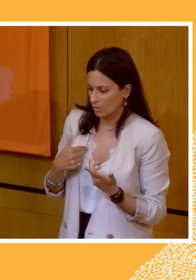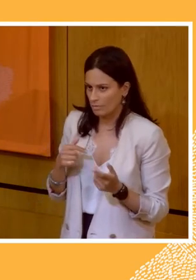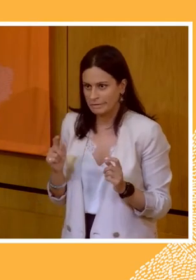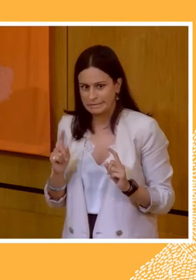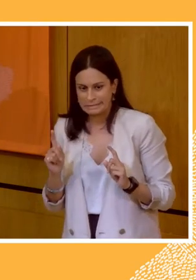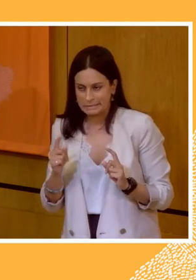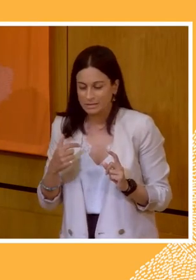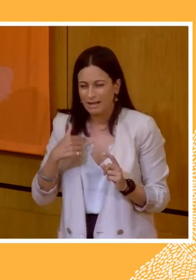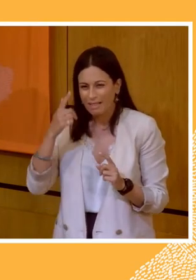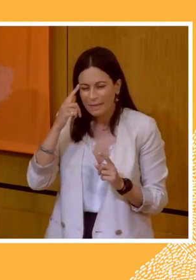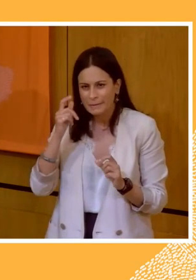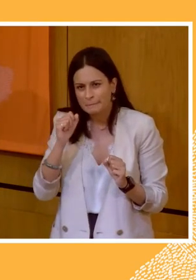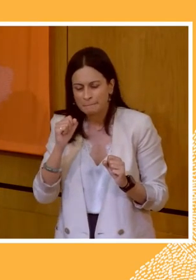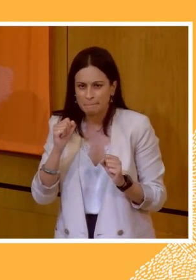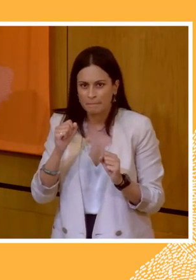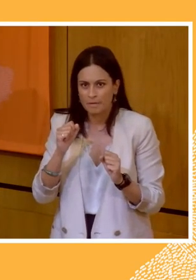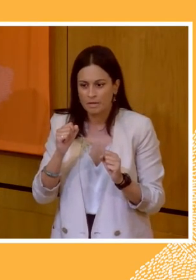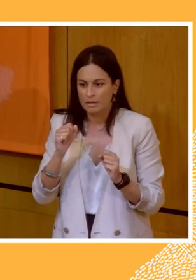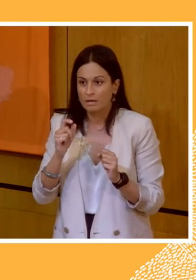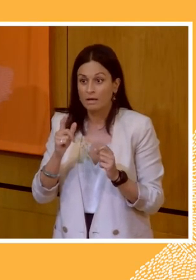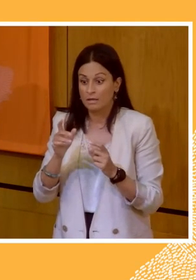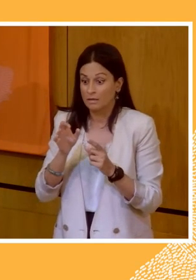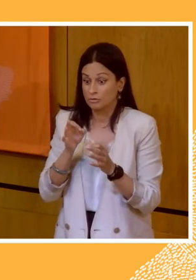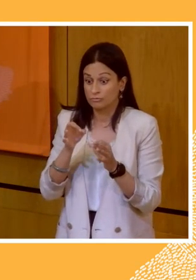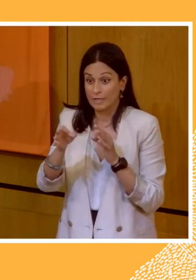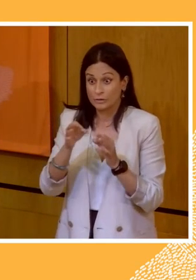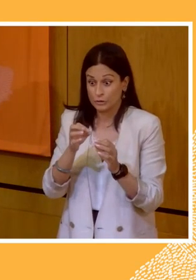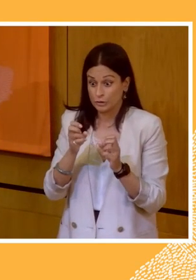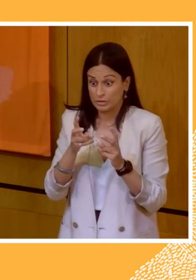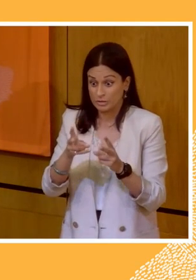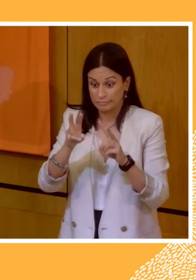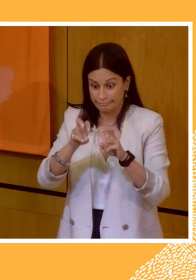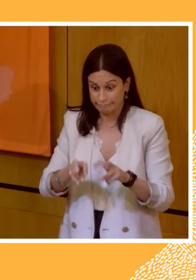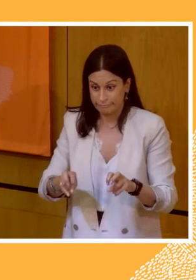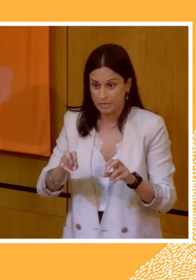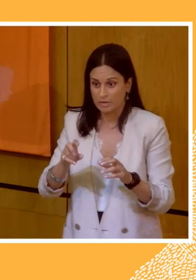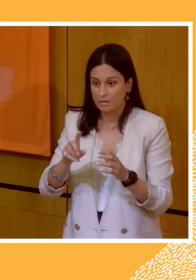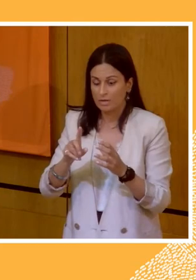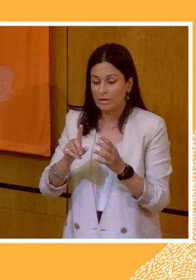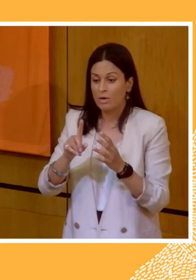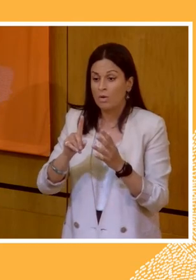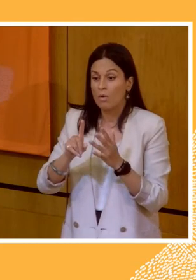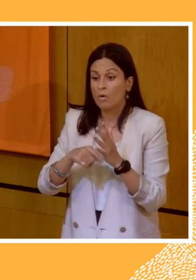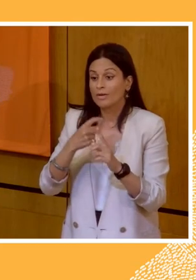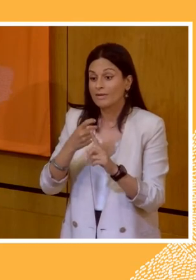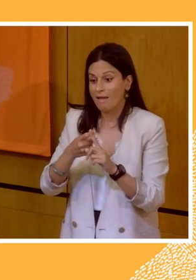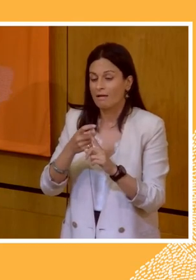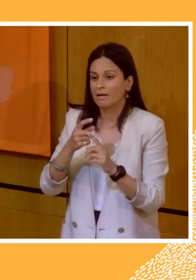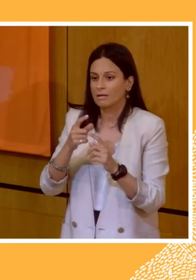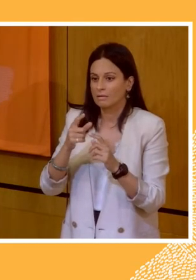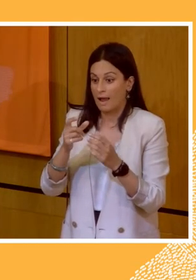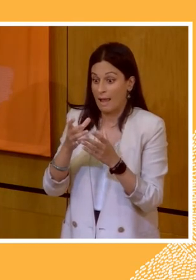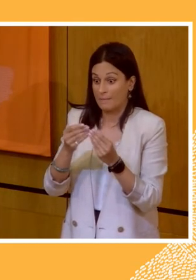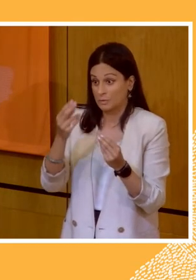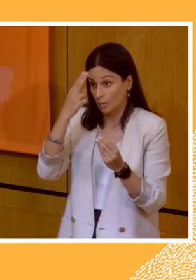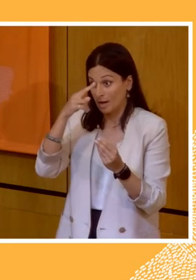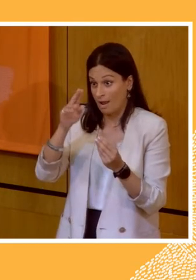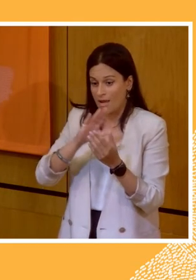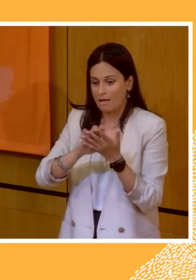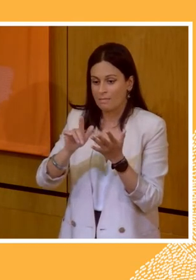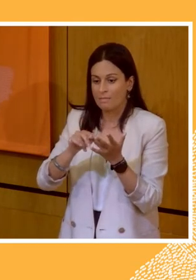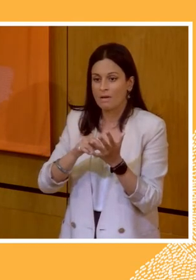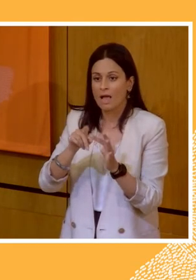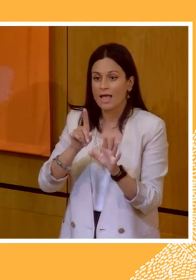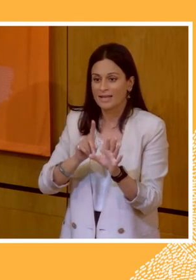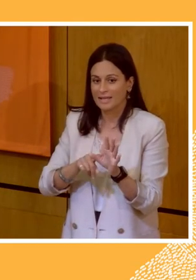What I think was particularly, as a method, valuable about the Yogi episode, it's called Honey. get it wherever you get